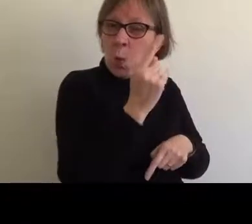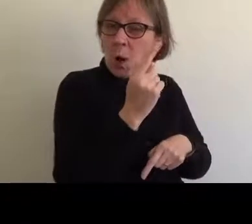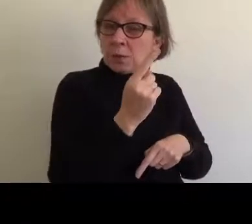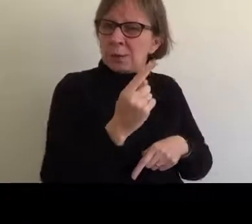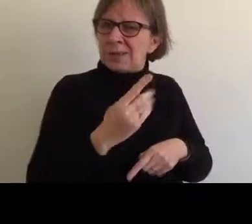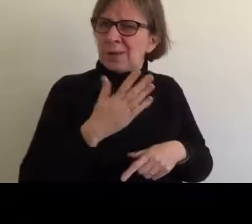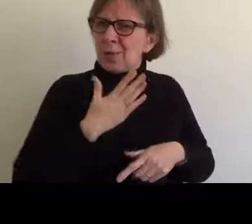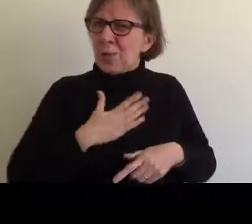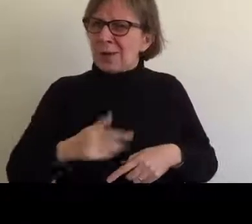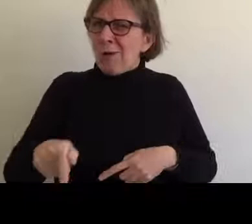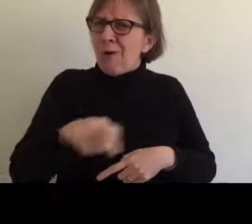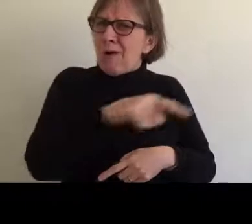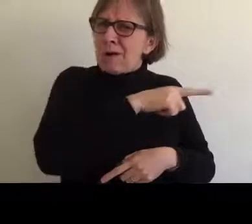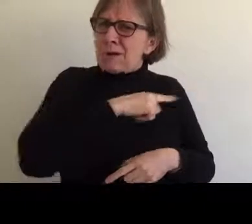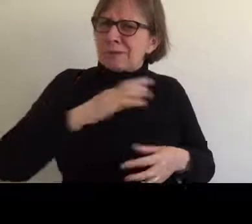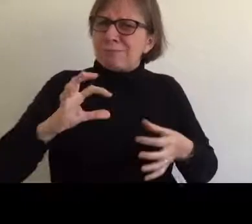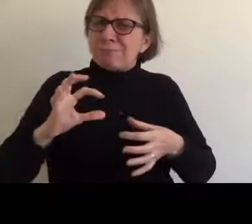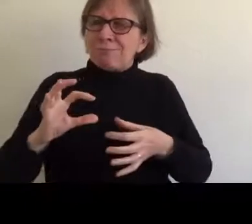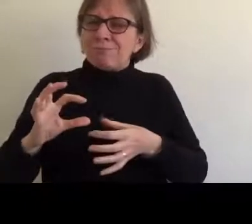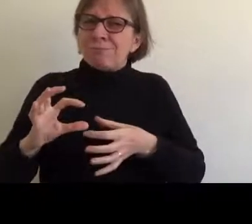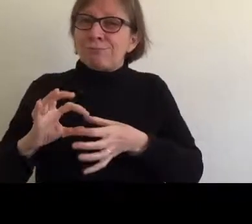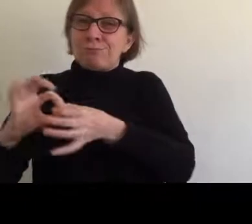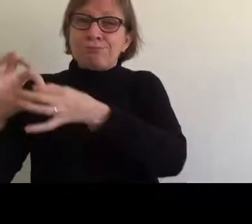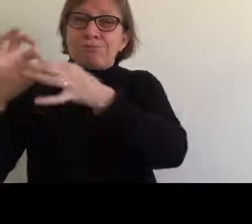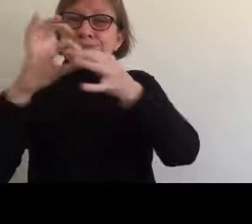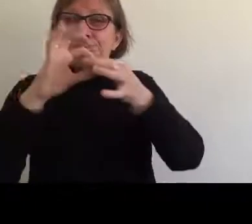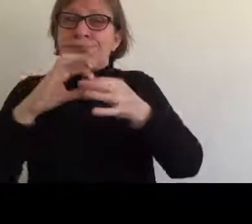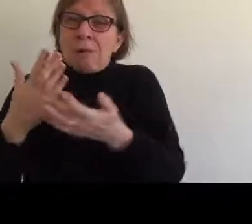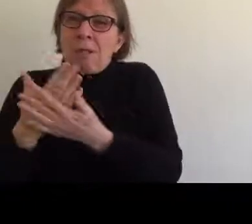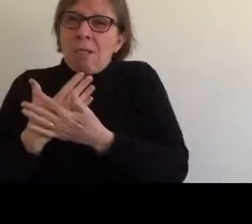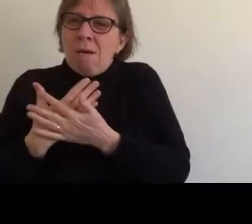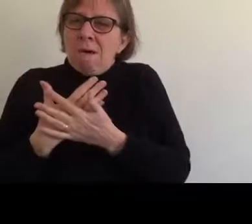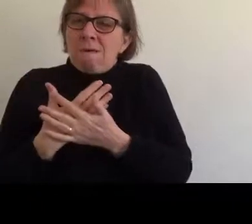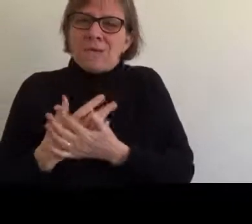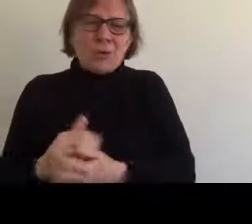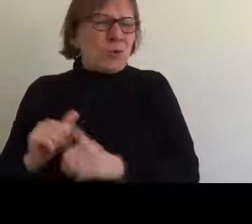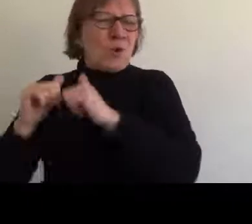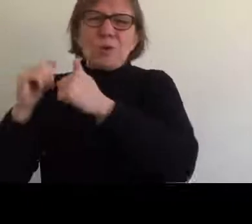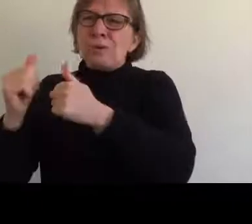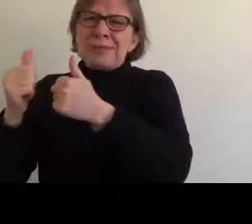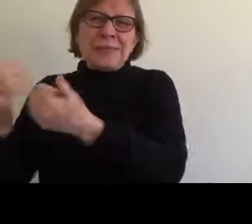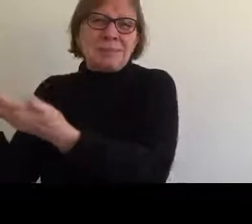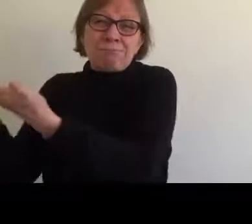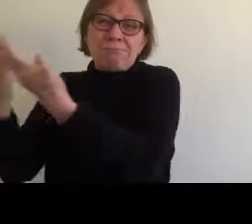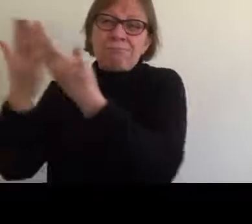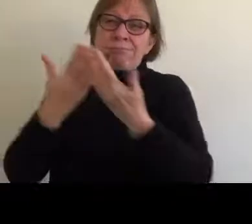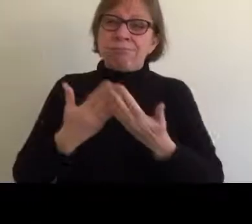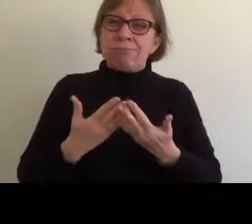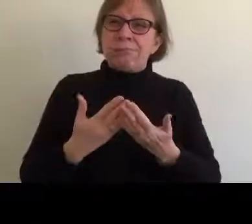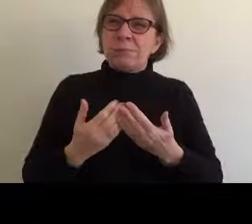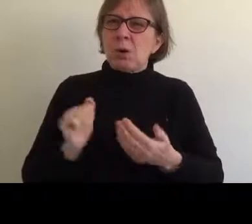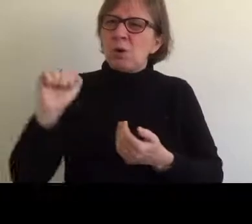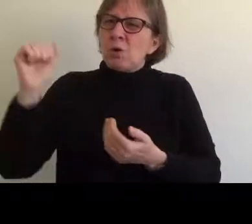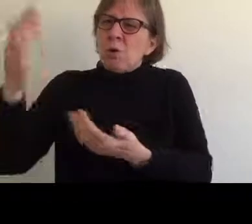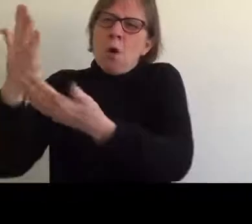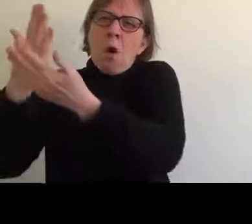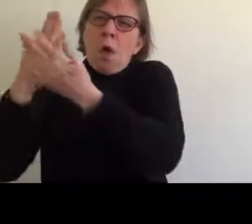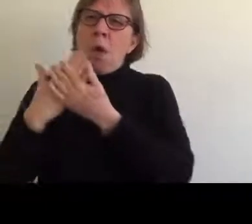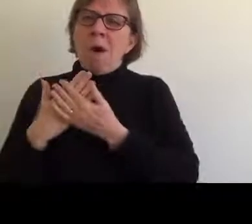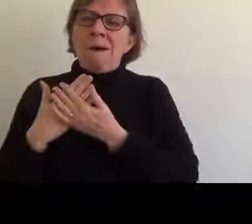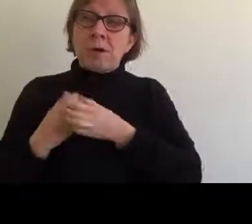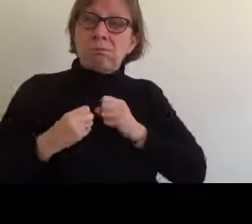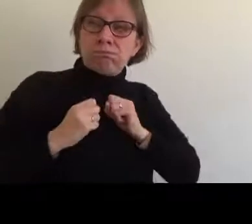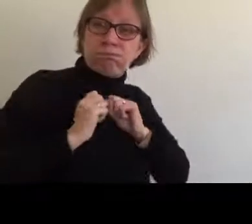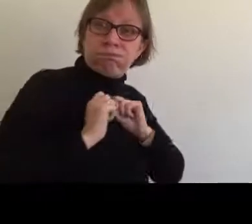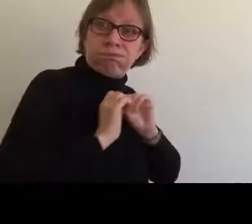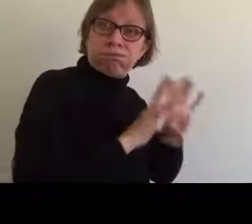say. Touched by your goodness, grant us to be a reflection of that love in our homes and